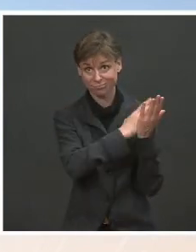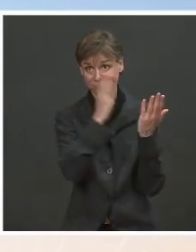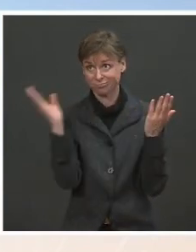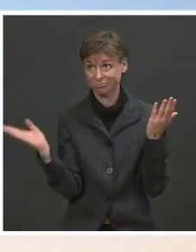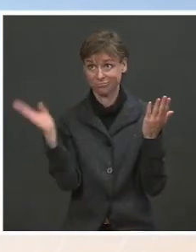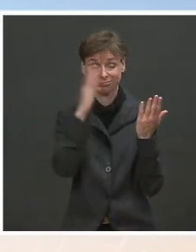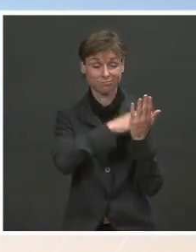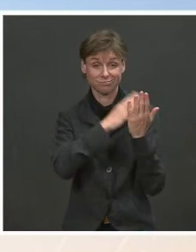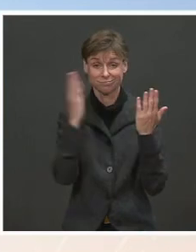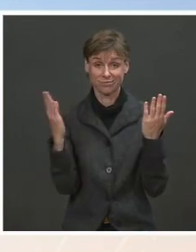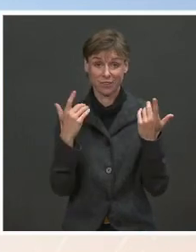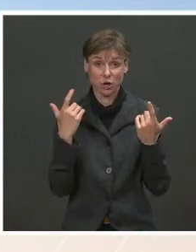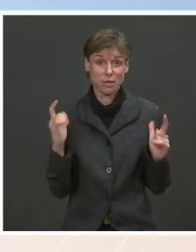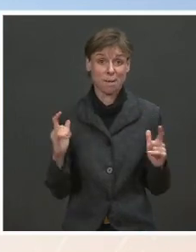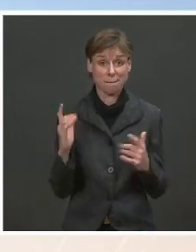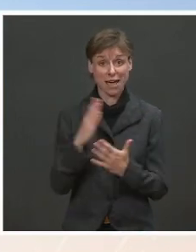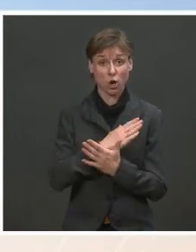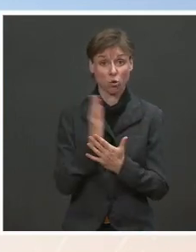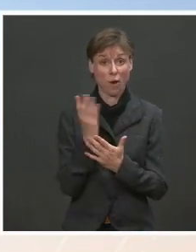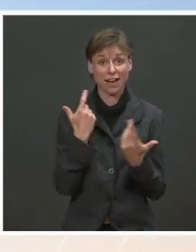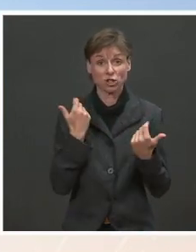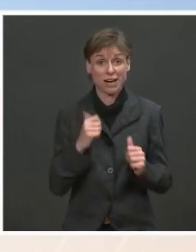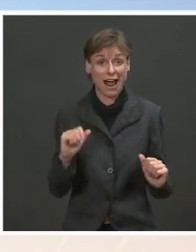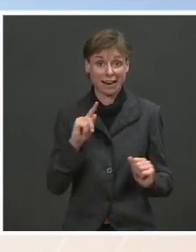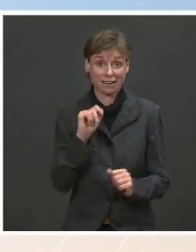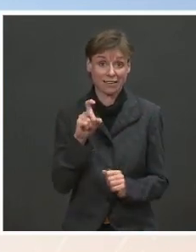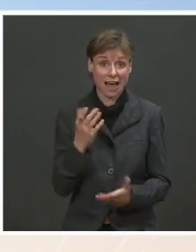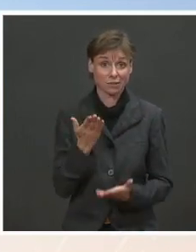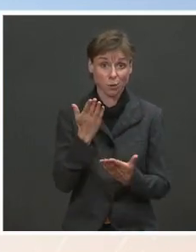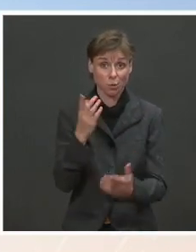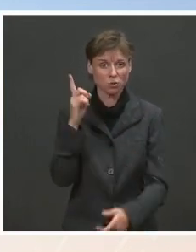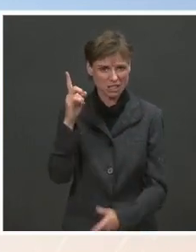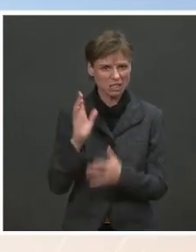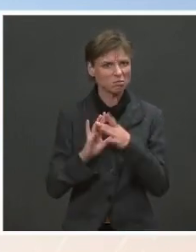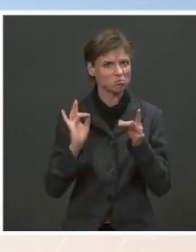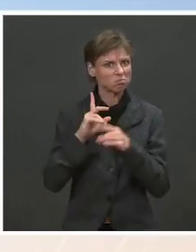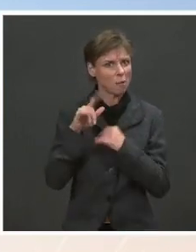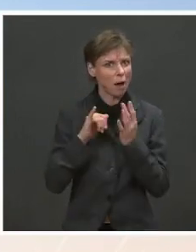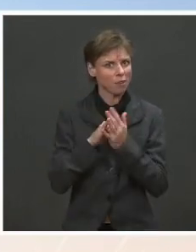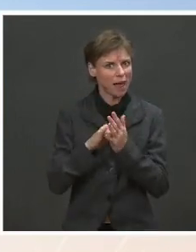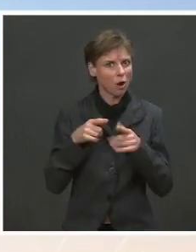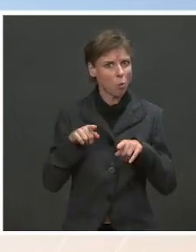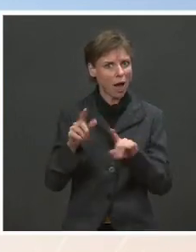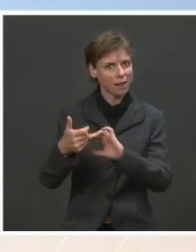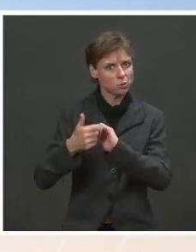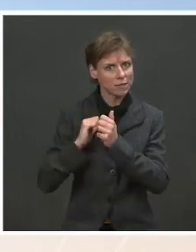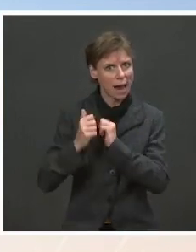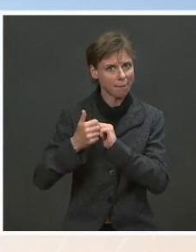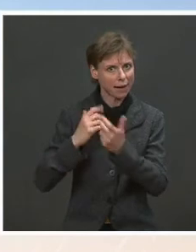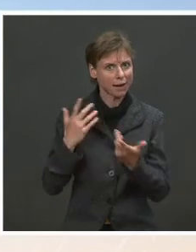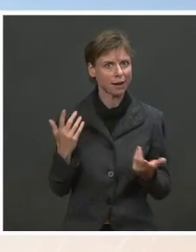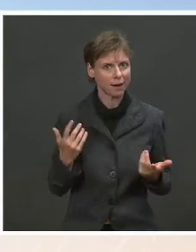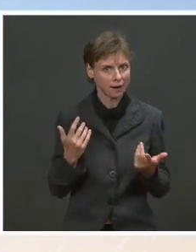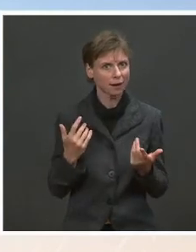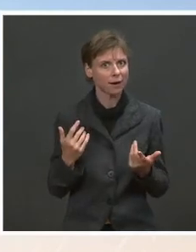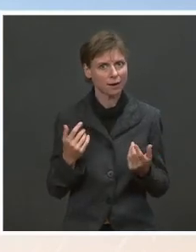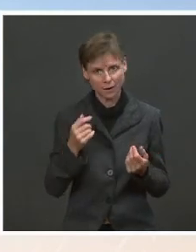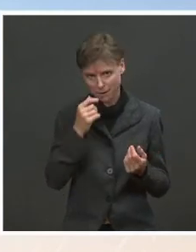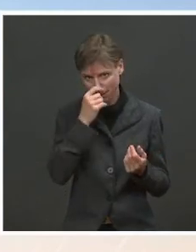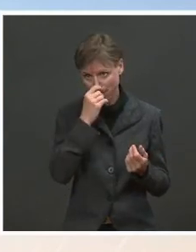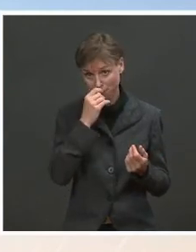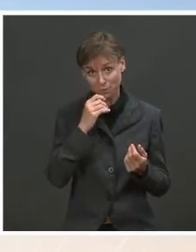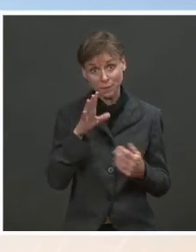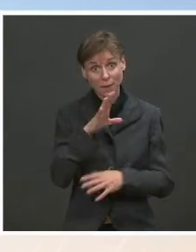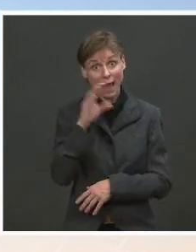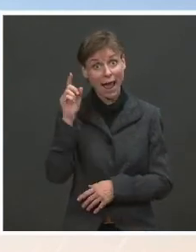tax proposal. He talked about this on the campaign trail, and he talked about it during this interview last night, in